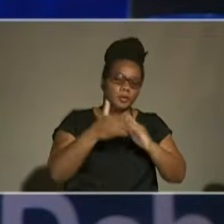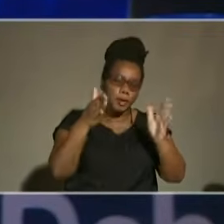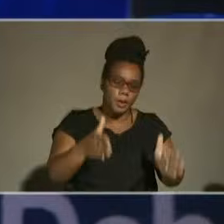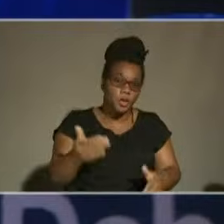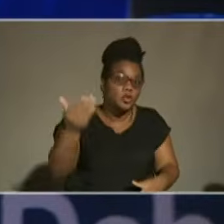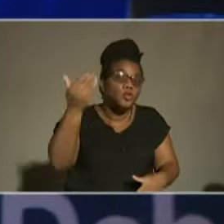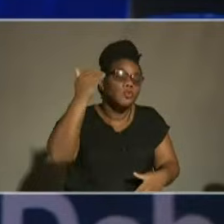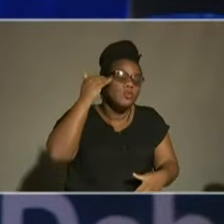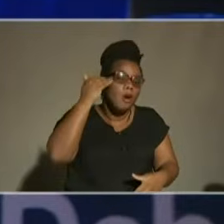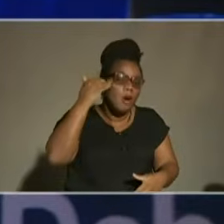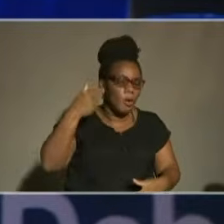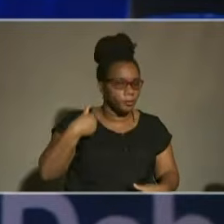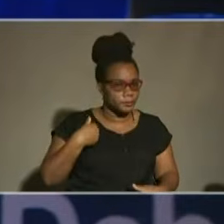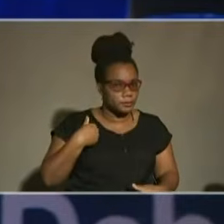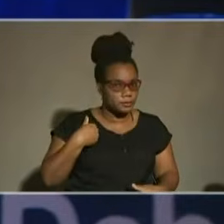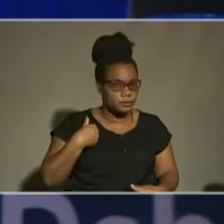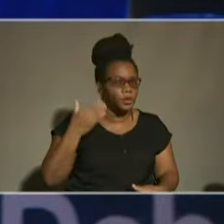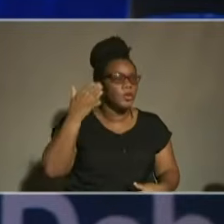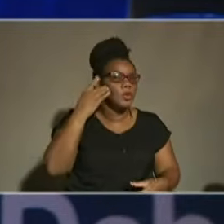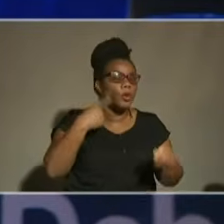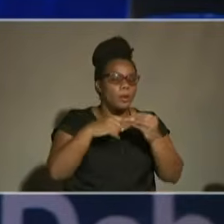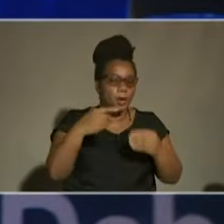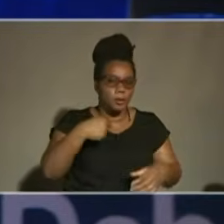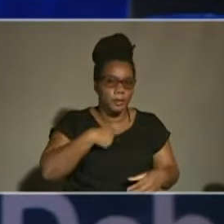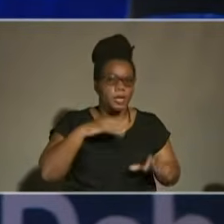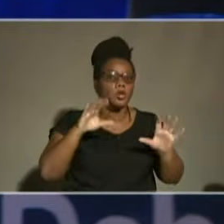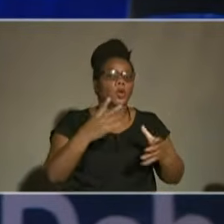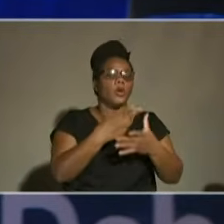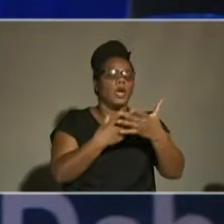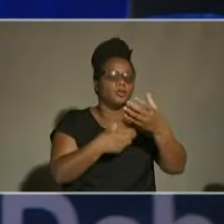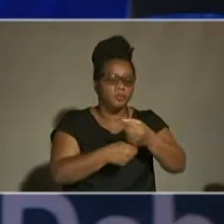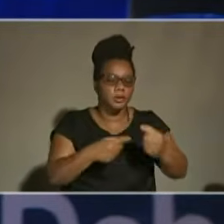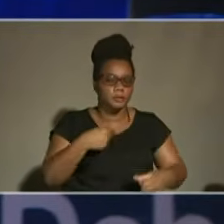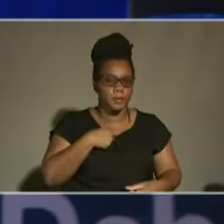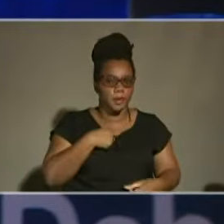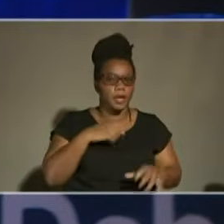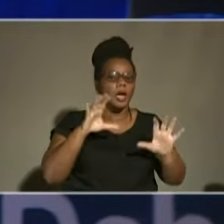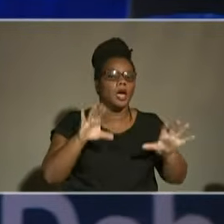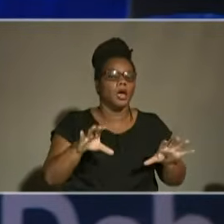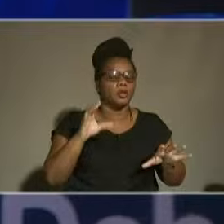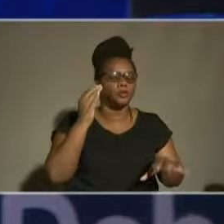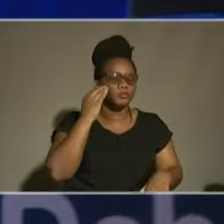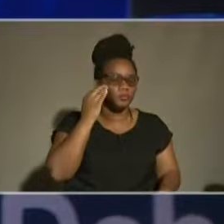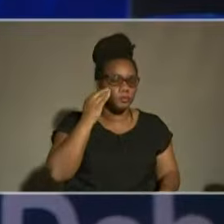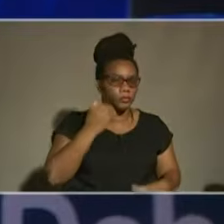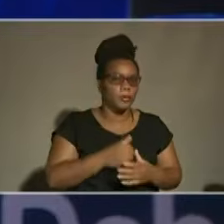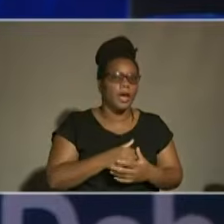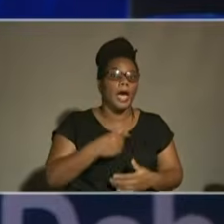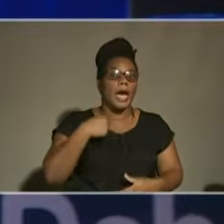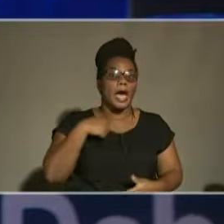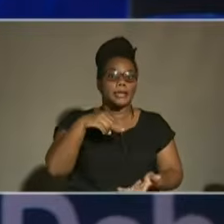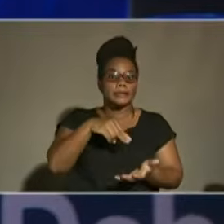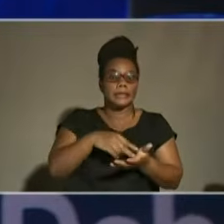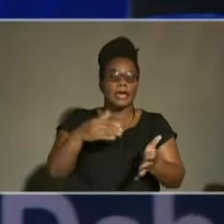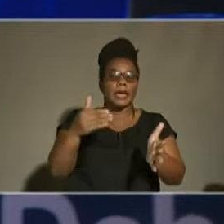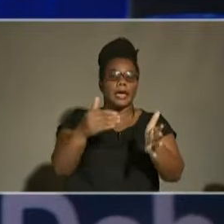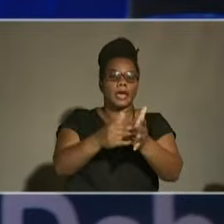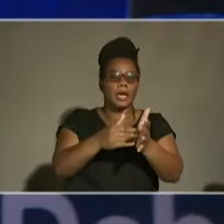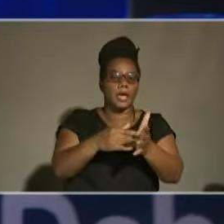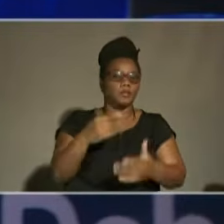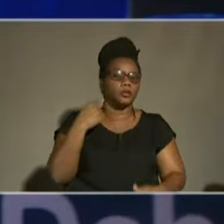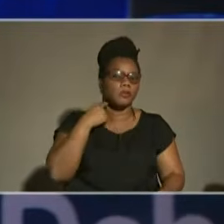me, you know about me, you can trust me, and you know that I stand against